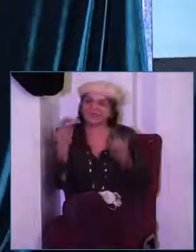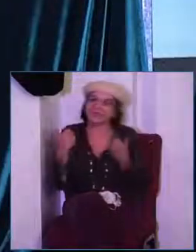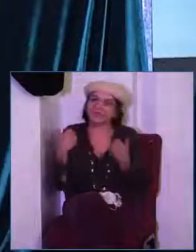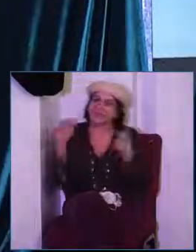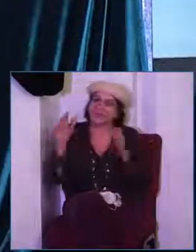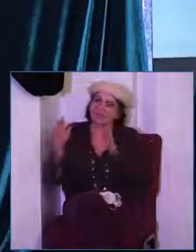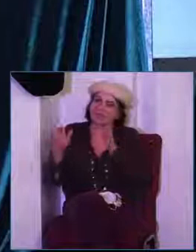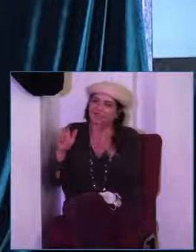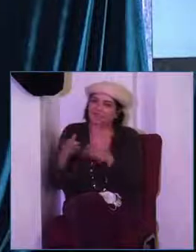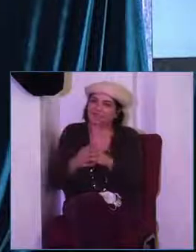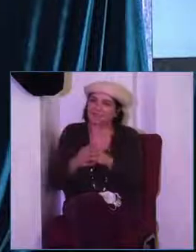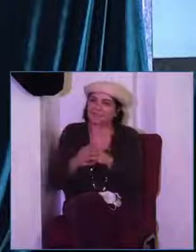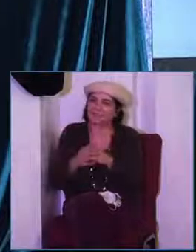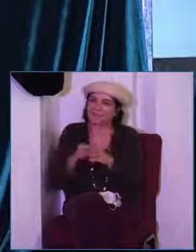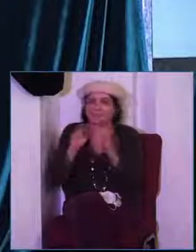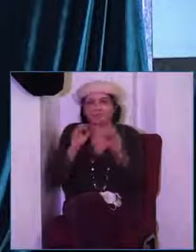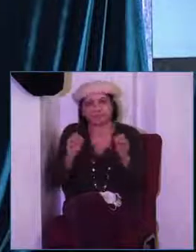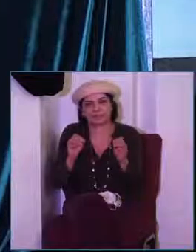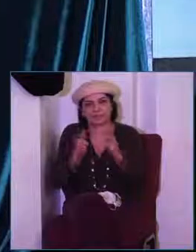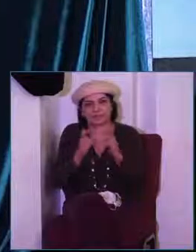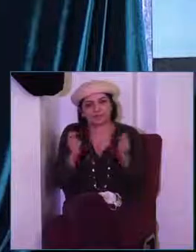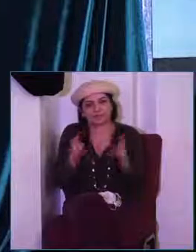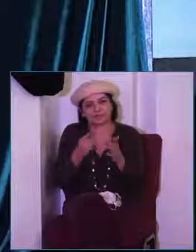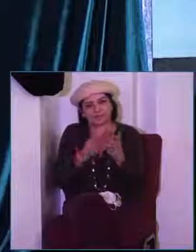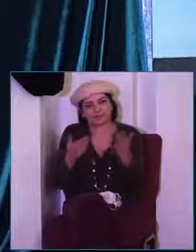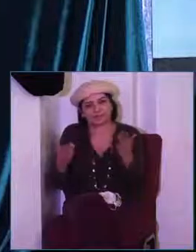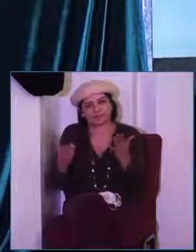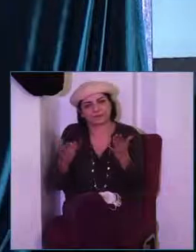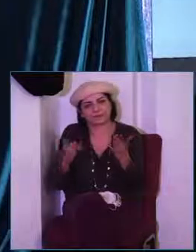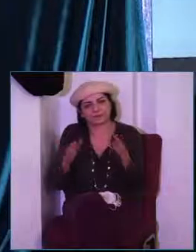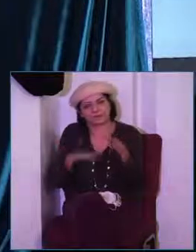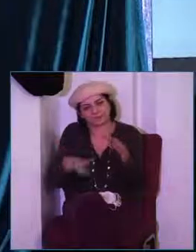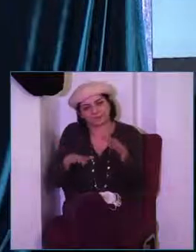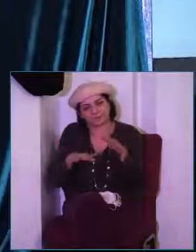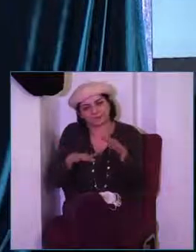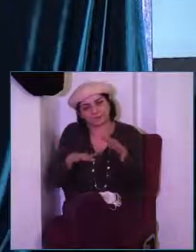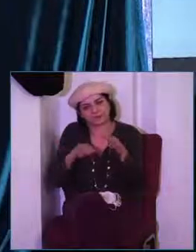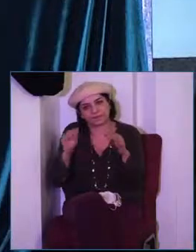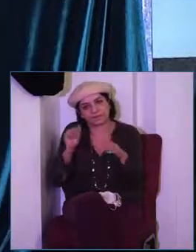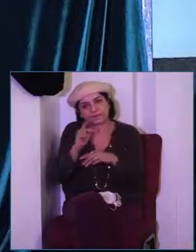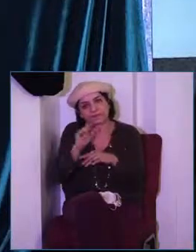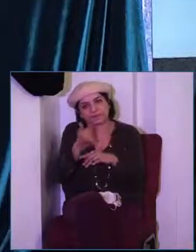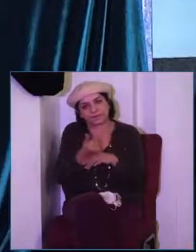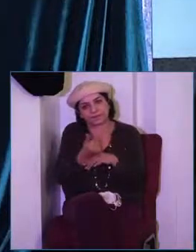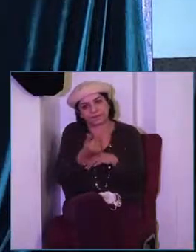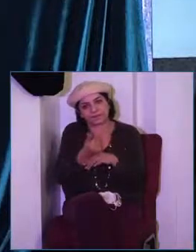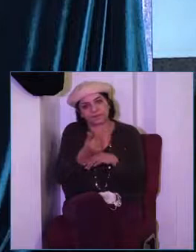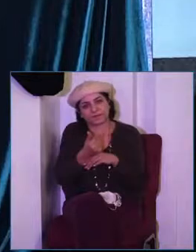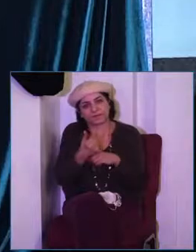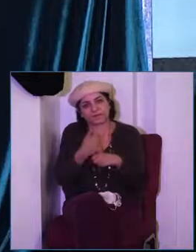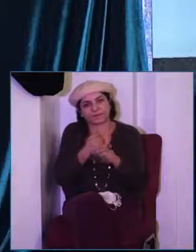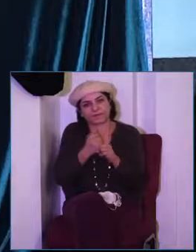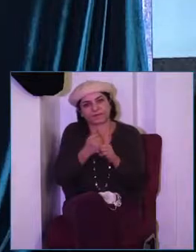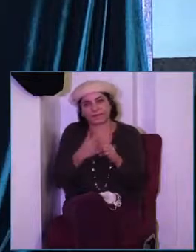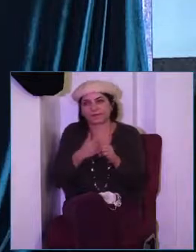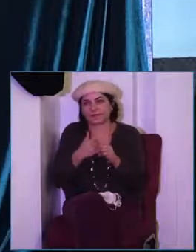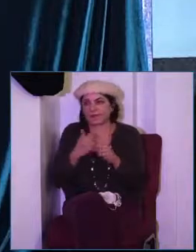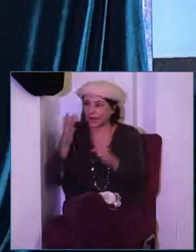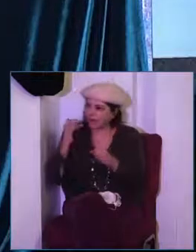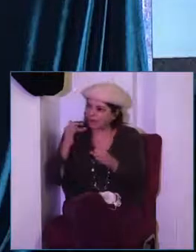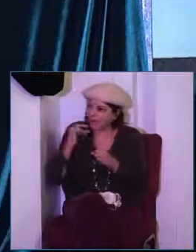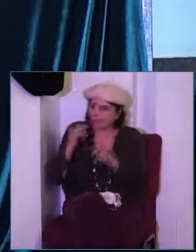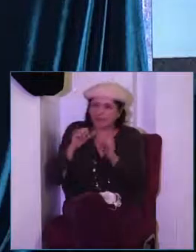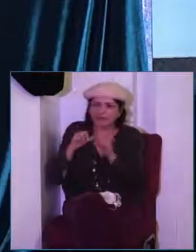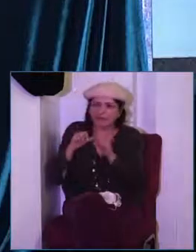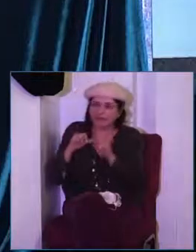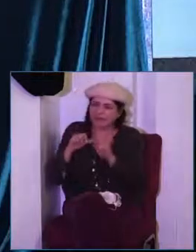Nothing big, just something in the bottom of the bag to make me look forward to it. And I would say, why do you keep putting stuff in